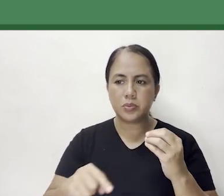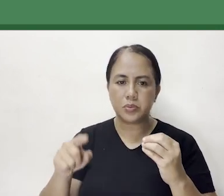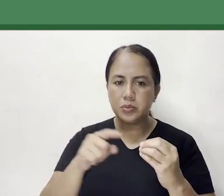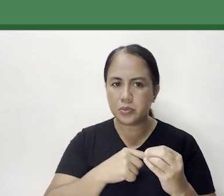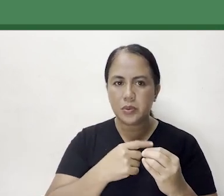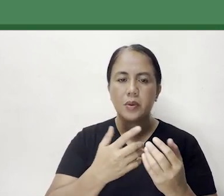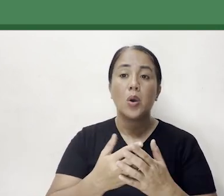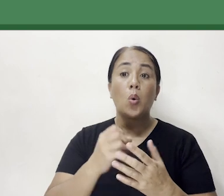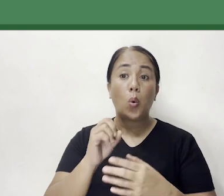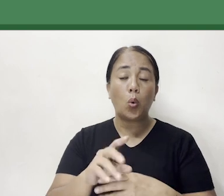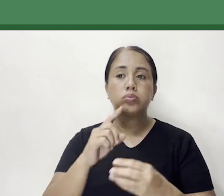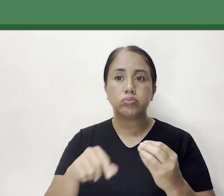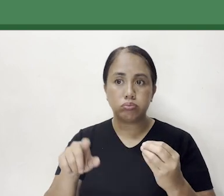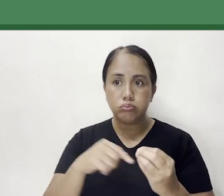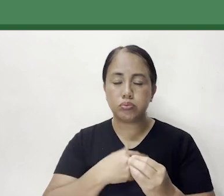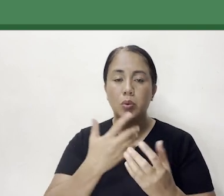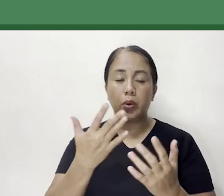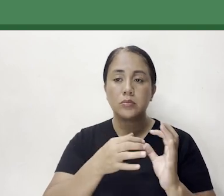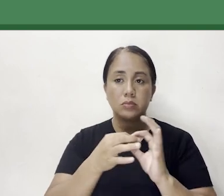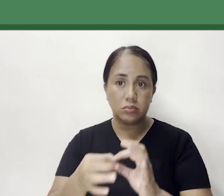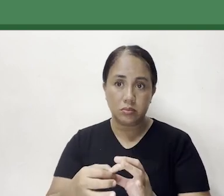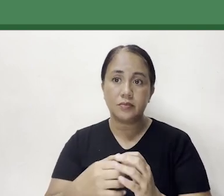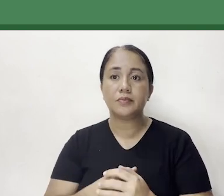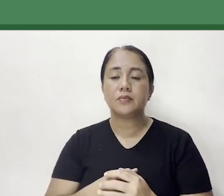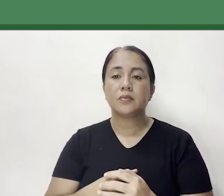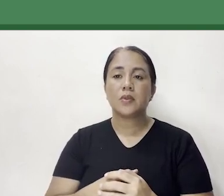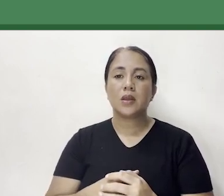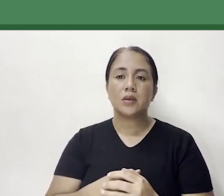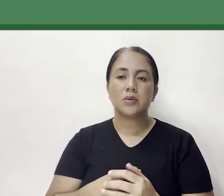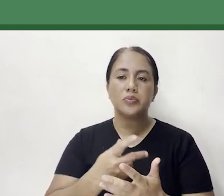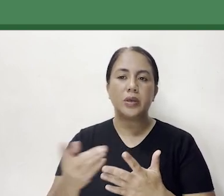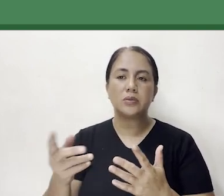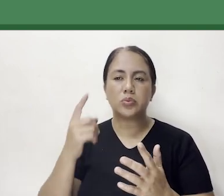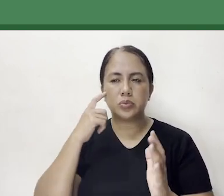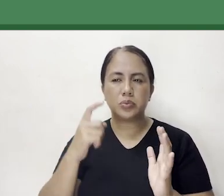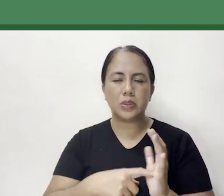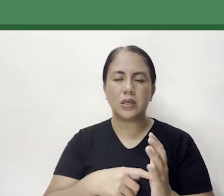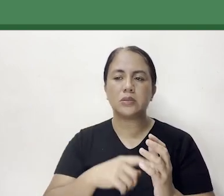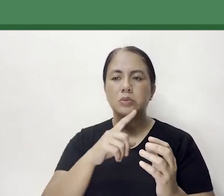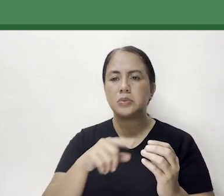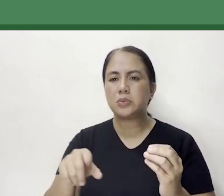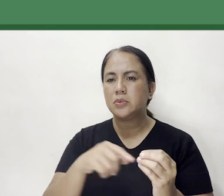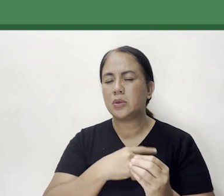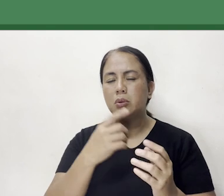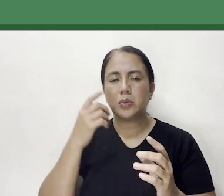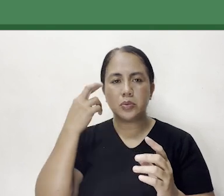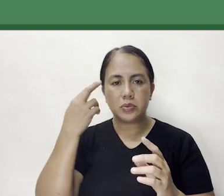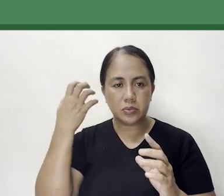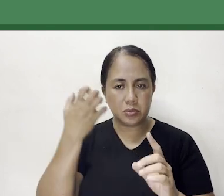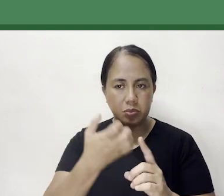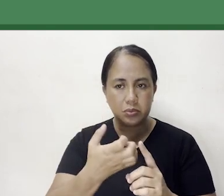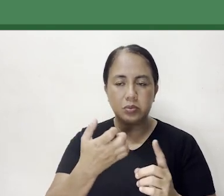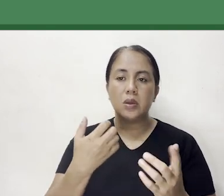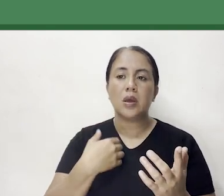intersectional discrimination or discrimination by association, fail to acknowledge that the denial of